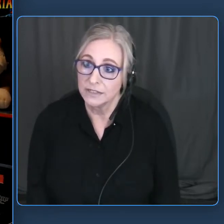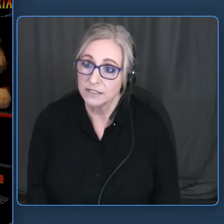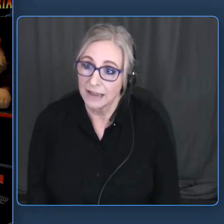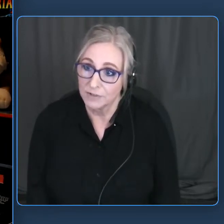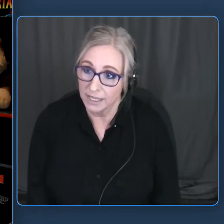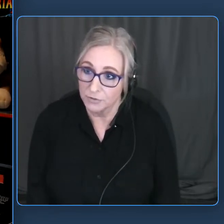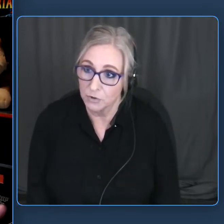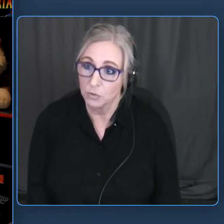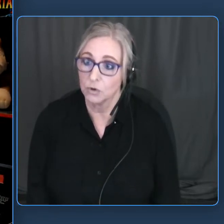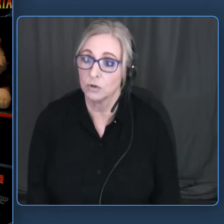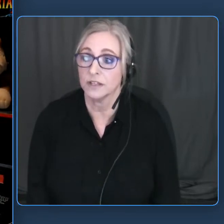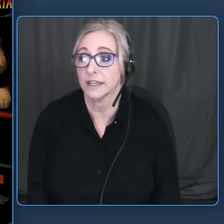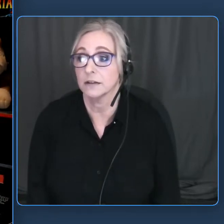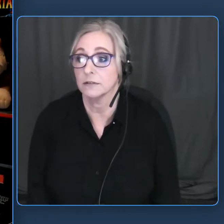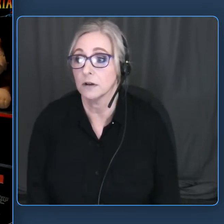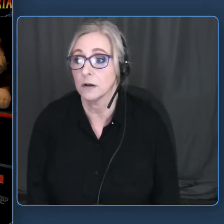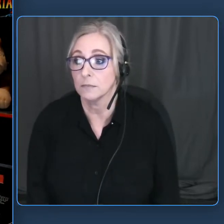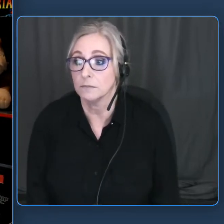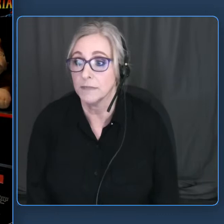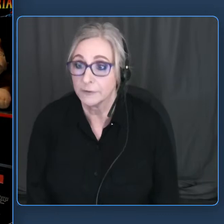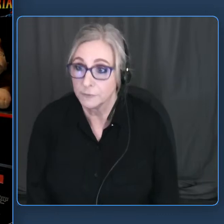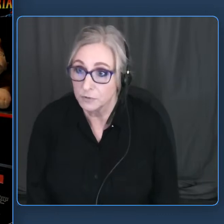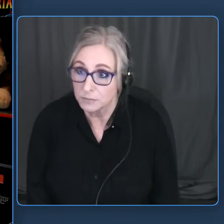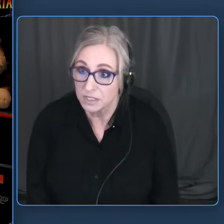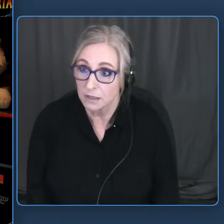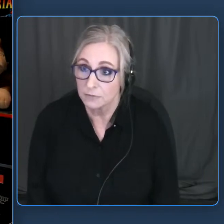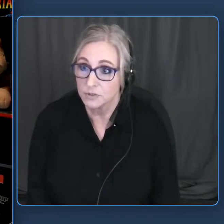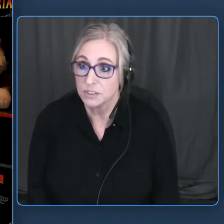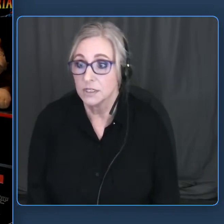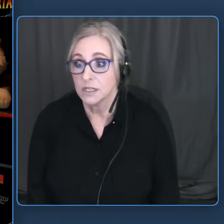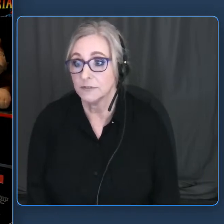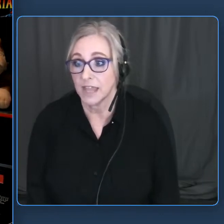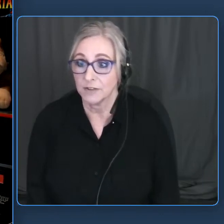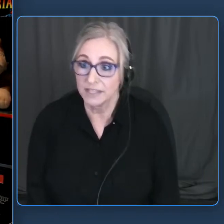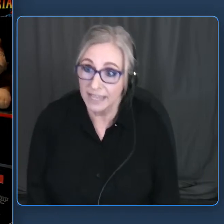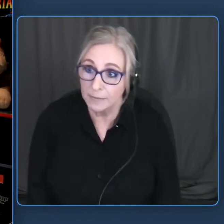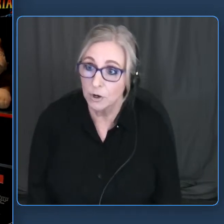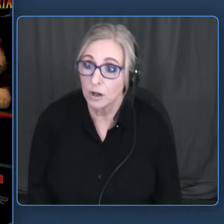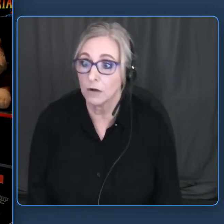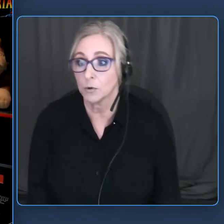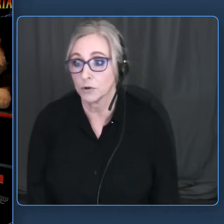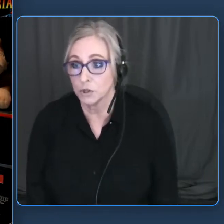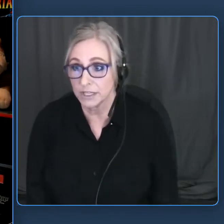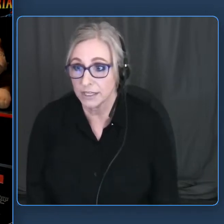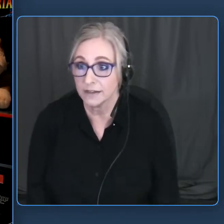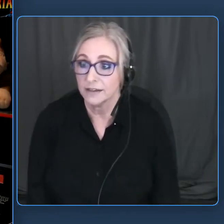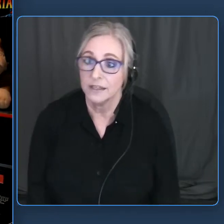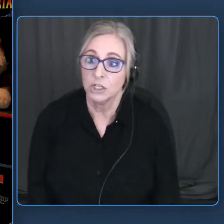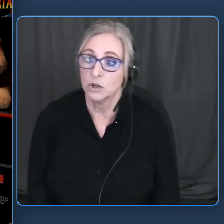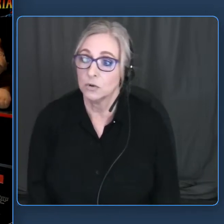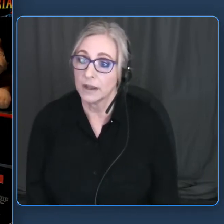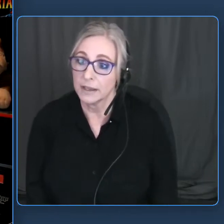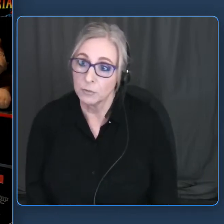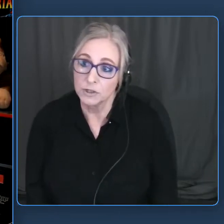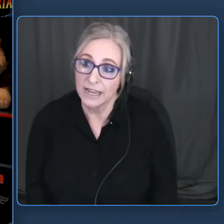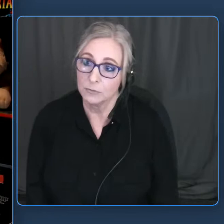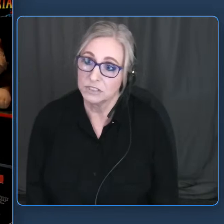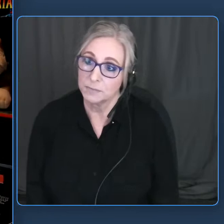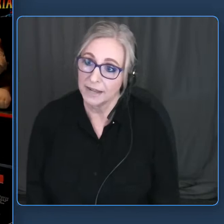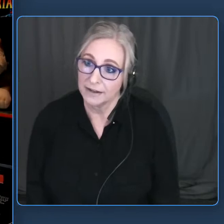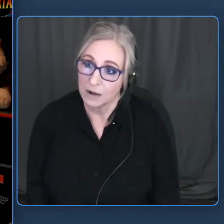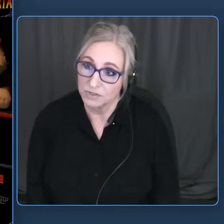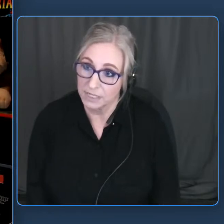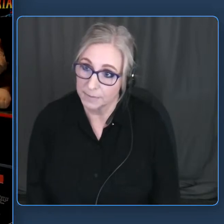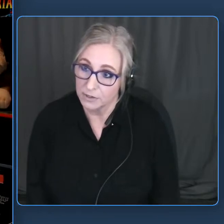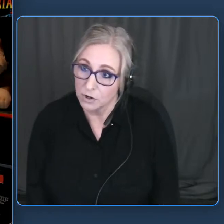who need to navigate their world. They can make food themselves. If they have a camera or where they're cooking, it really kind of